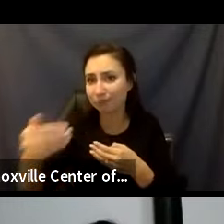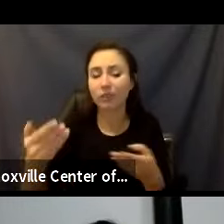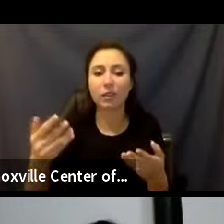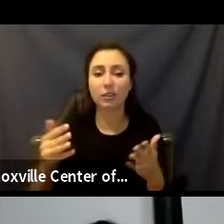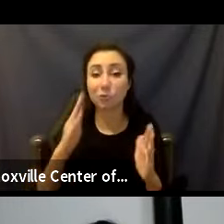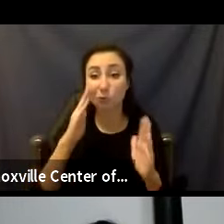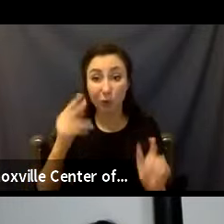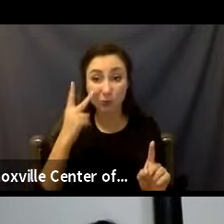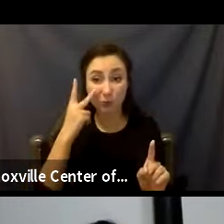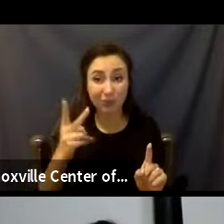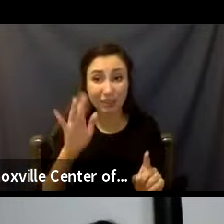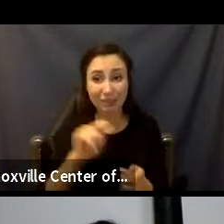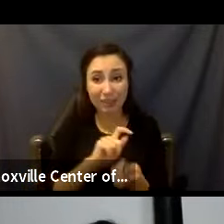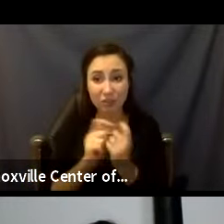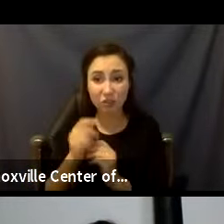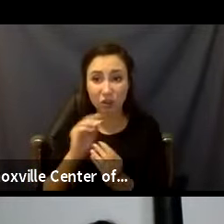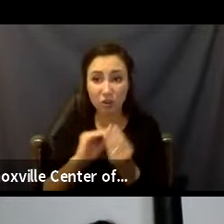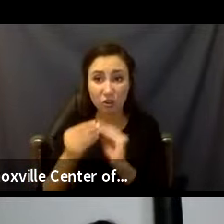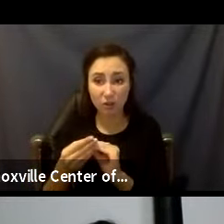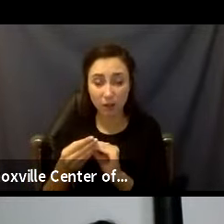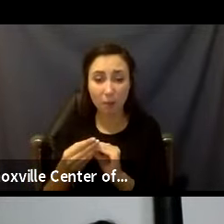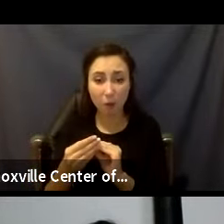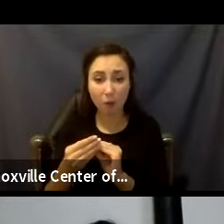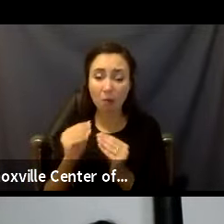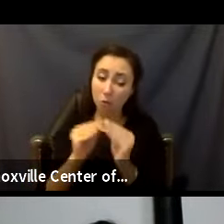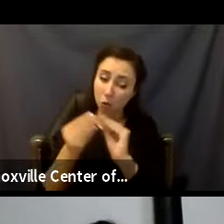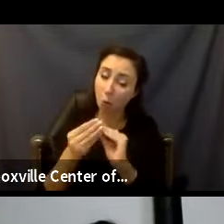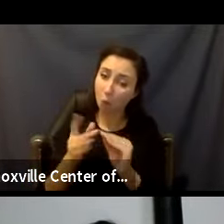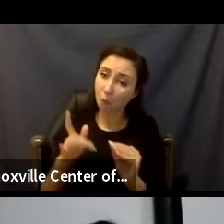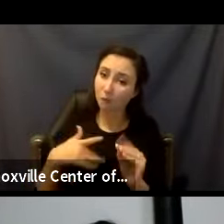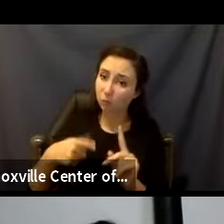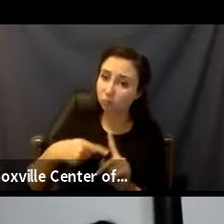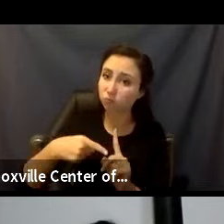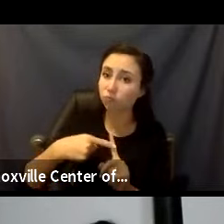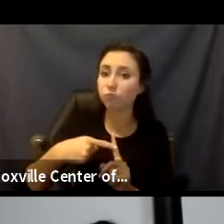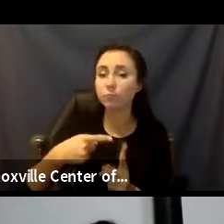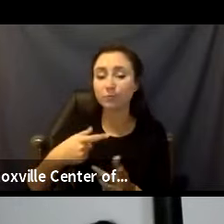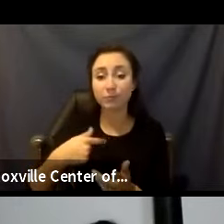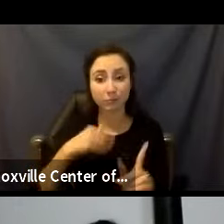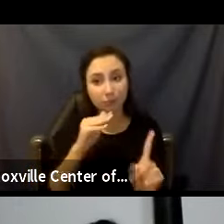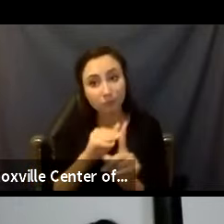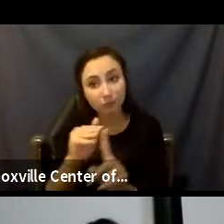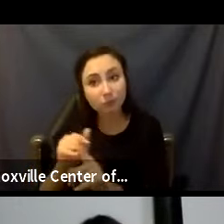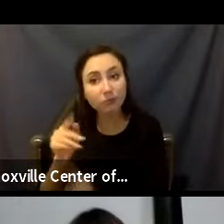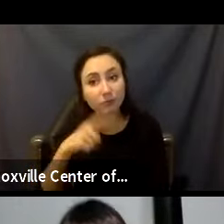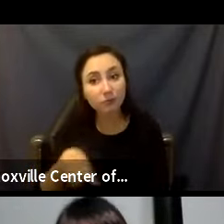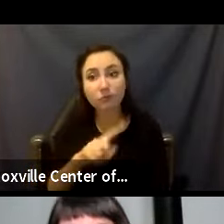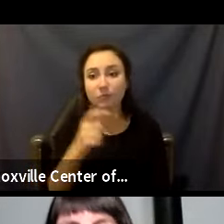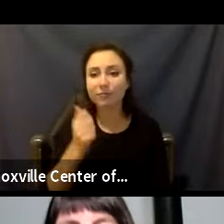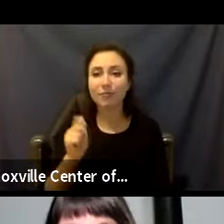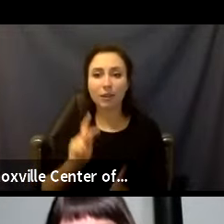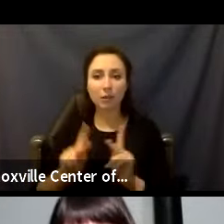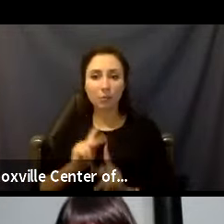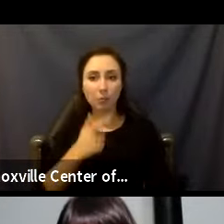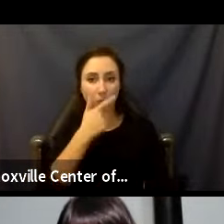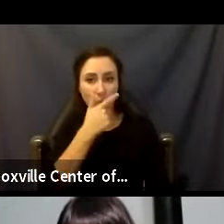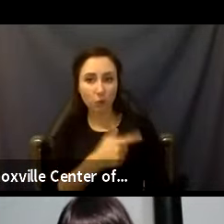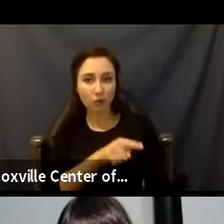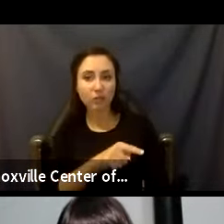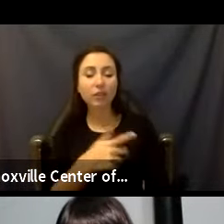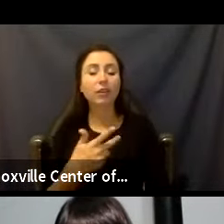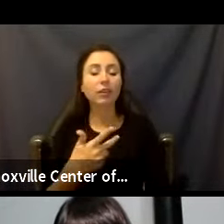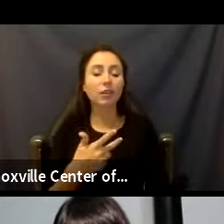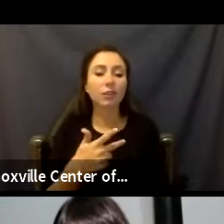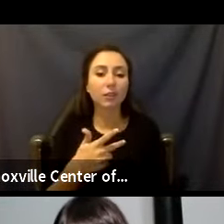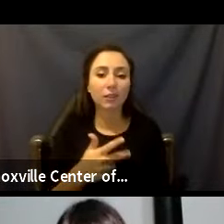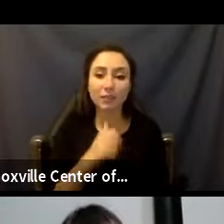that change. The numbers are encouraging, but I want to remind all of you and anybody watching, this is not the time